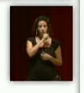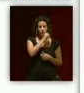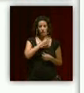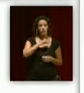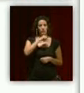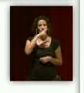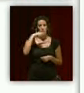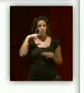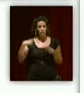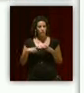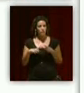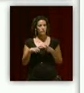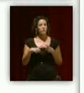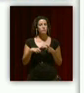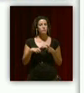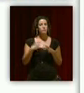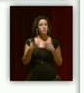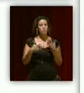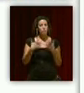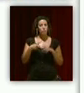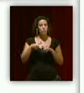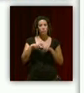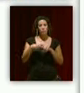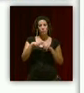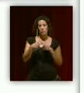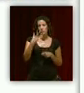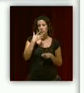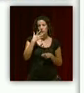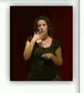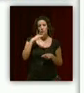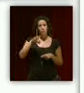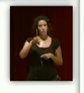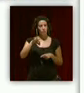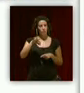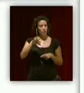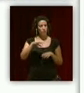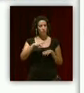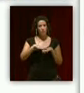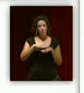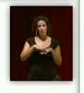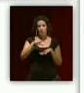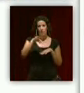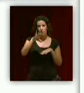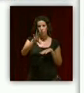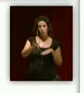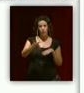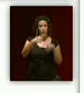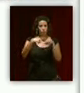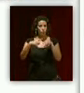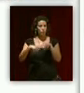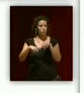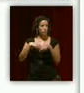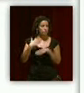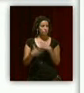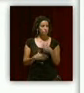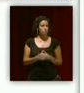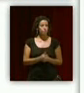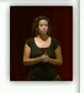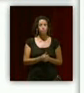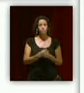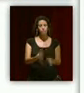the users. For example, a razor machine, a toothbrush, or a clamp